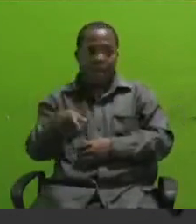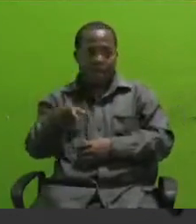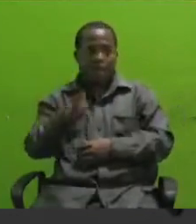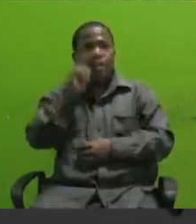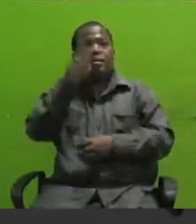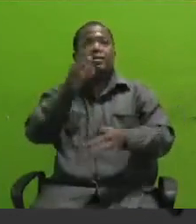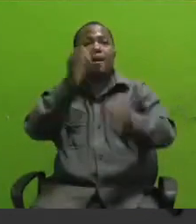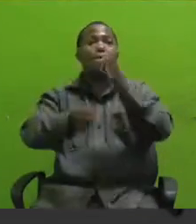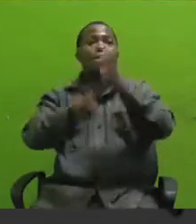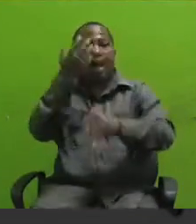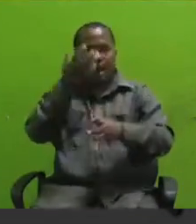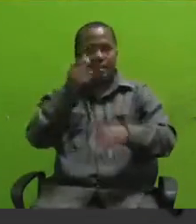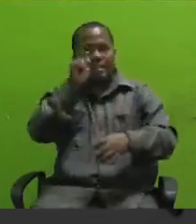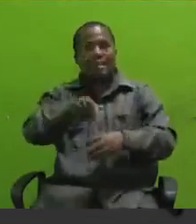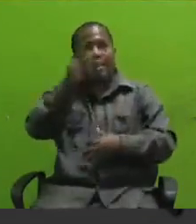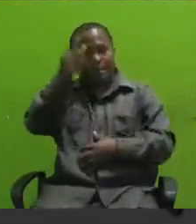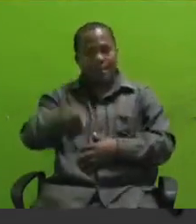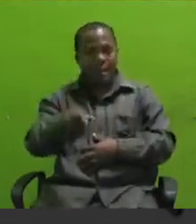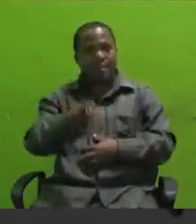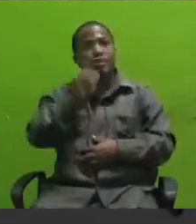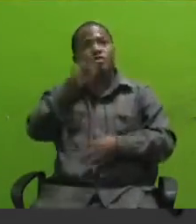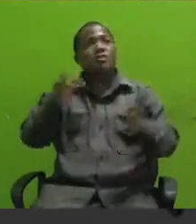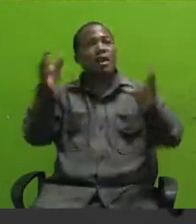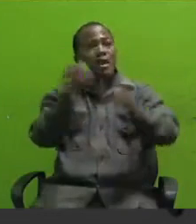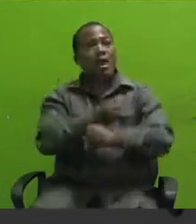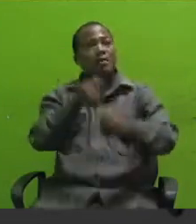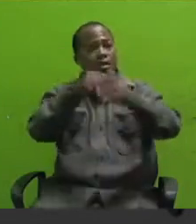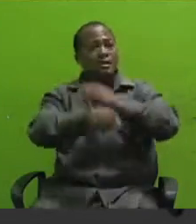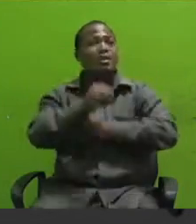burnt if that person could get into the toilet.